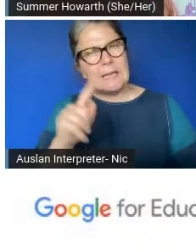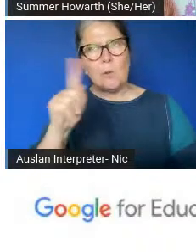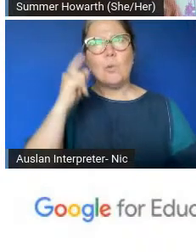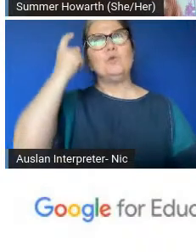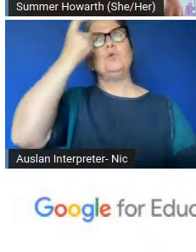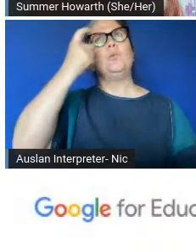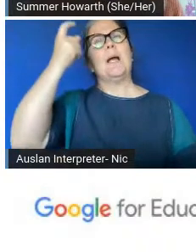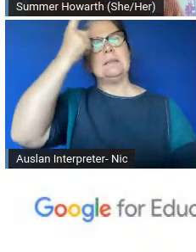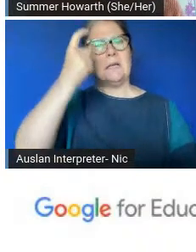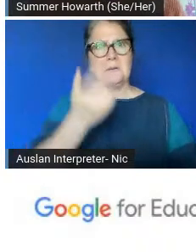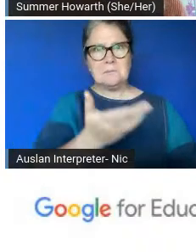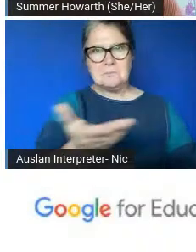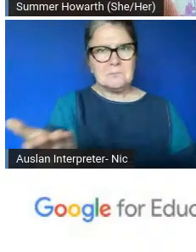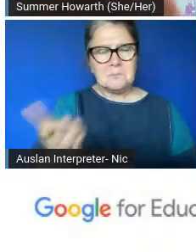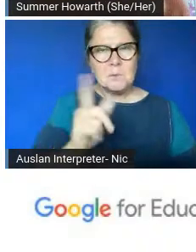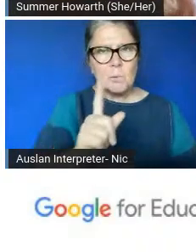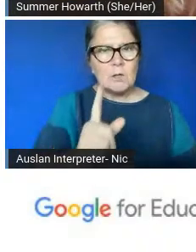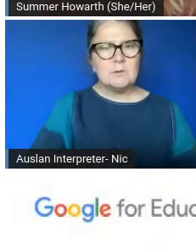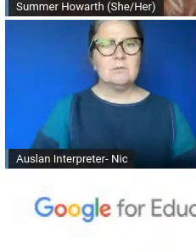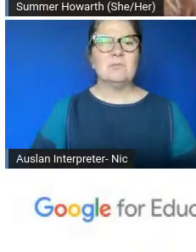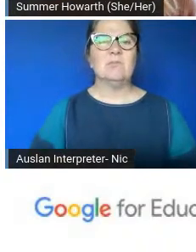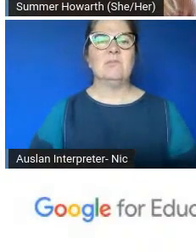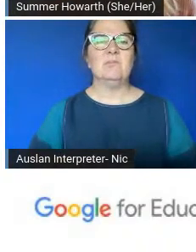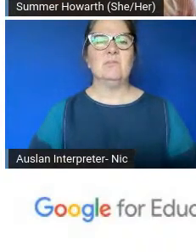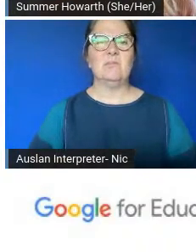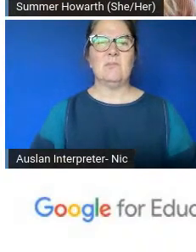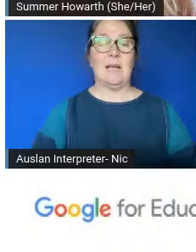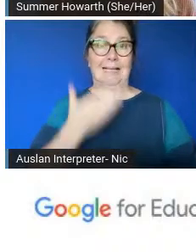do you see? Well, I see,